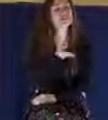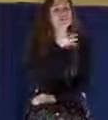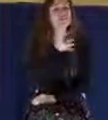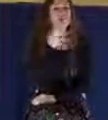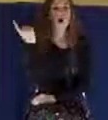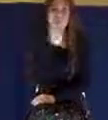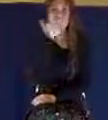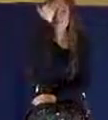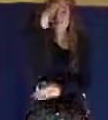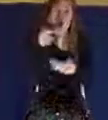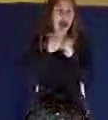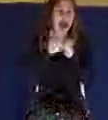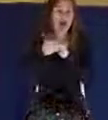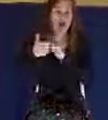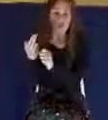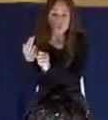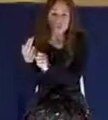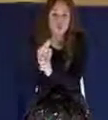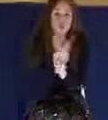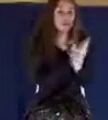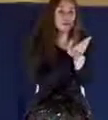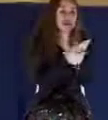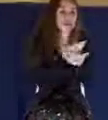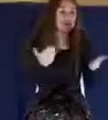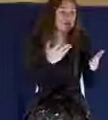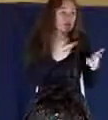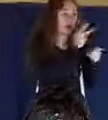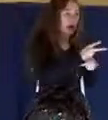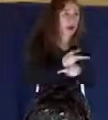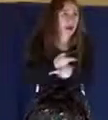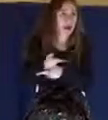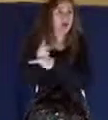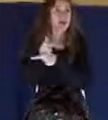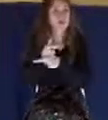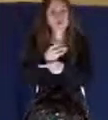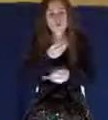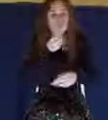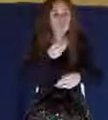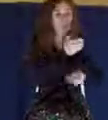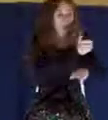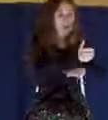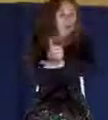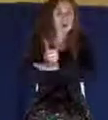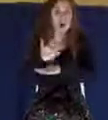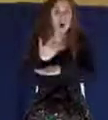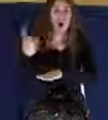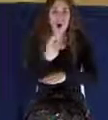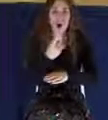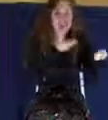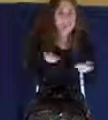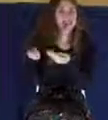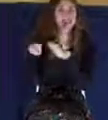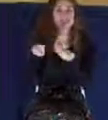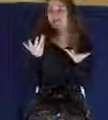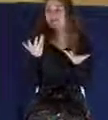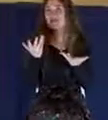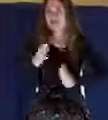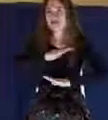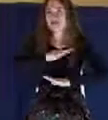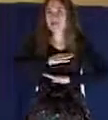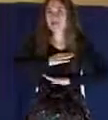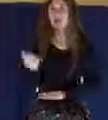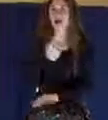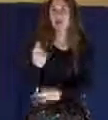things on the table when we were growing up. She lived in a difficult era. She bore financial